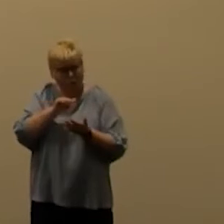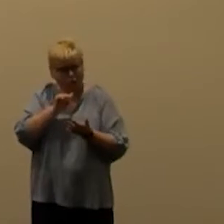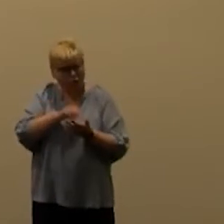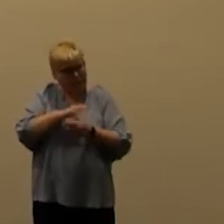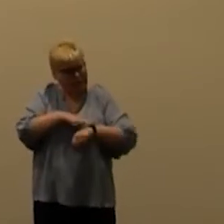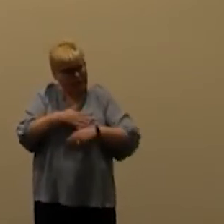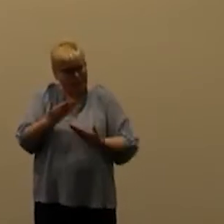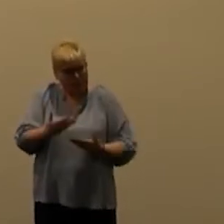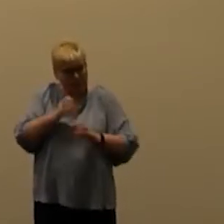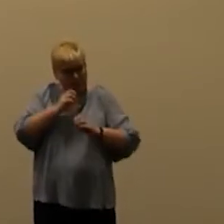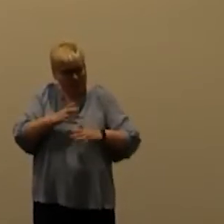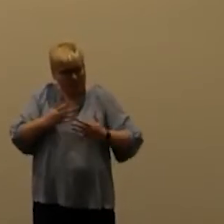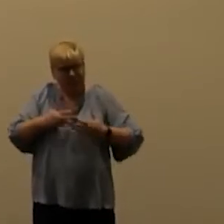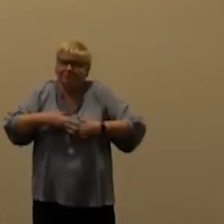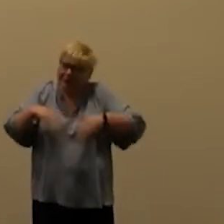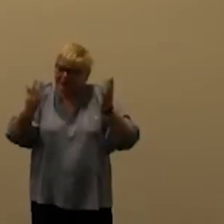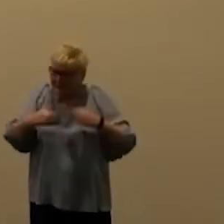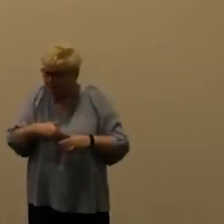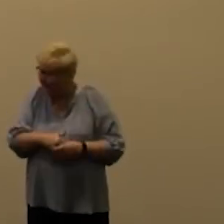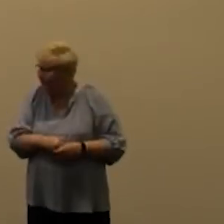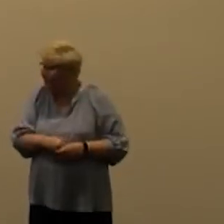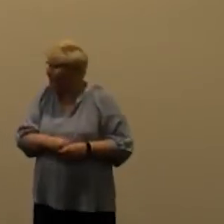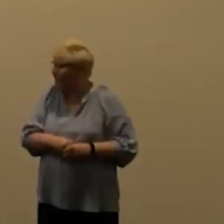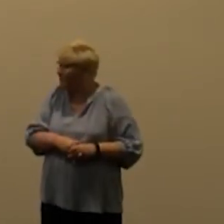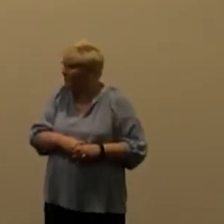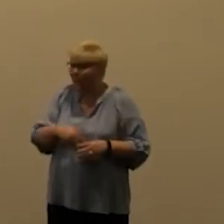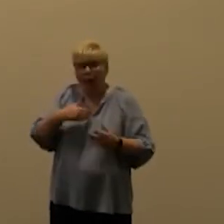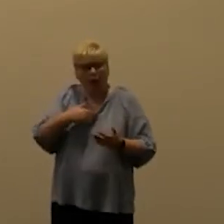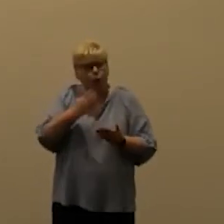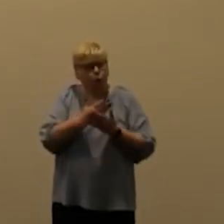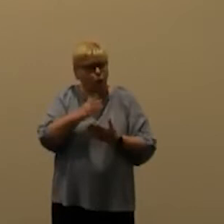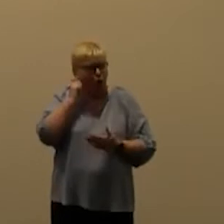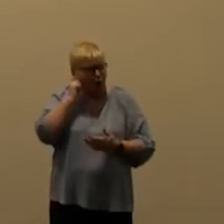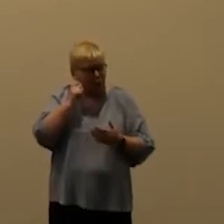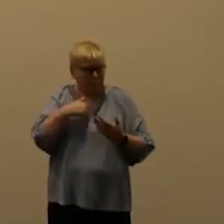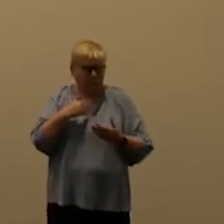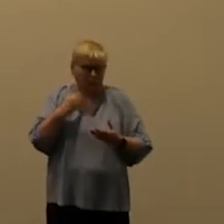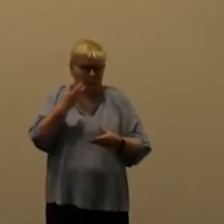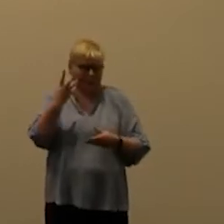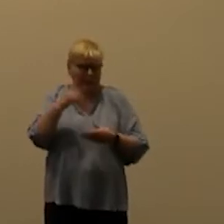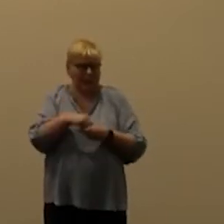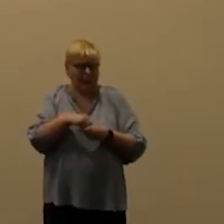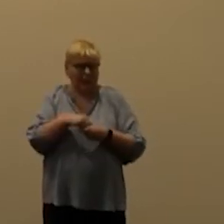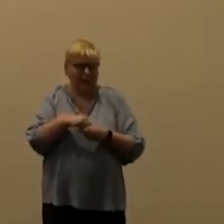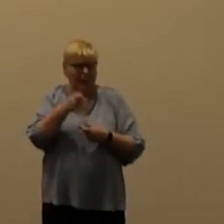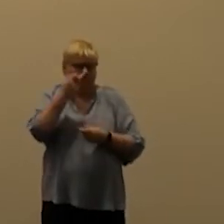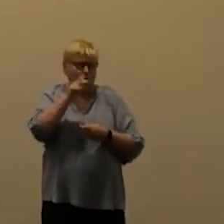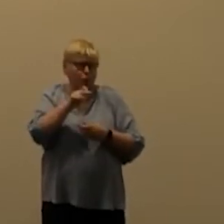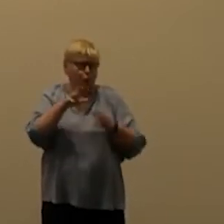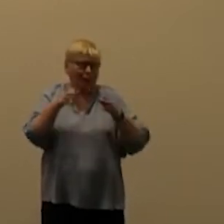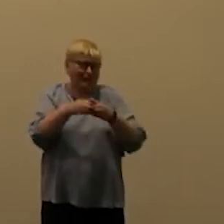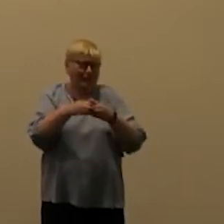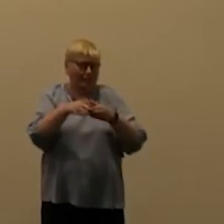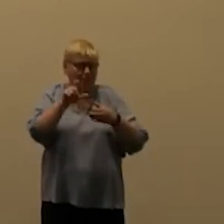But essentially, I was so fortunate to be in a room, a virtual room, a Teams call, with